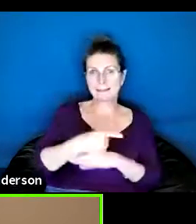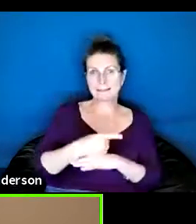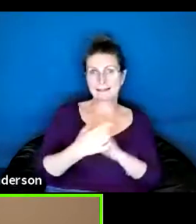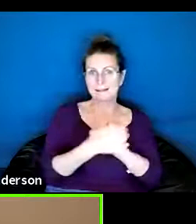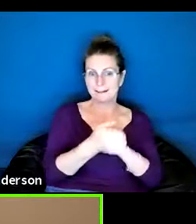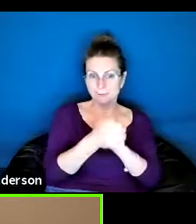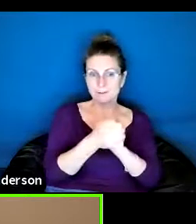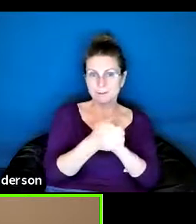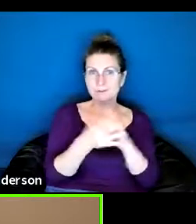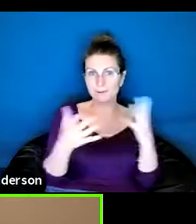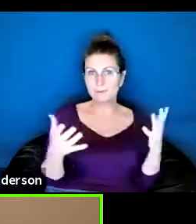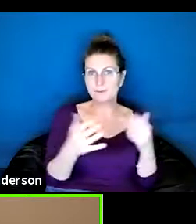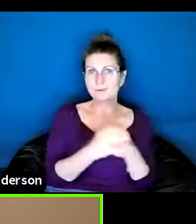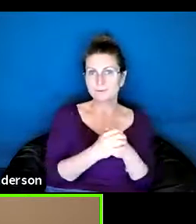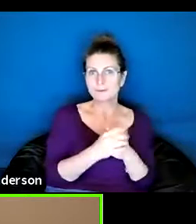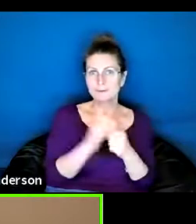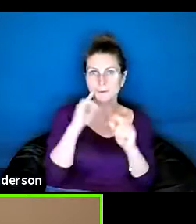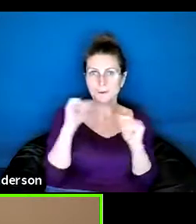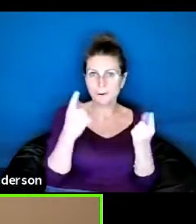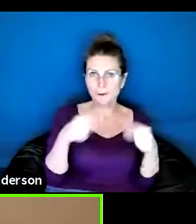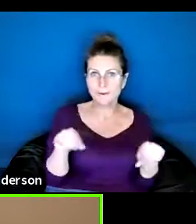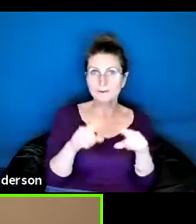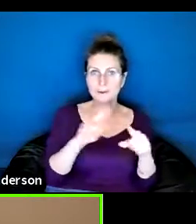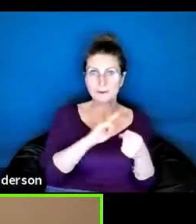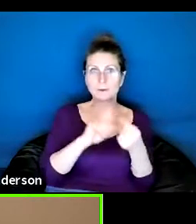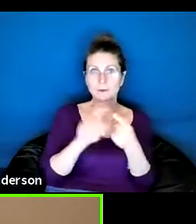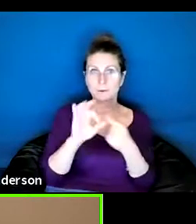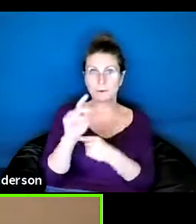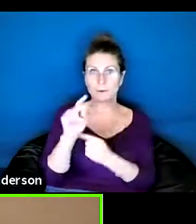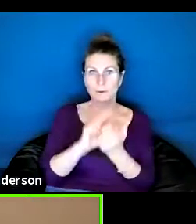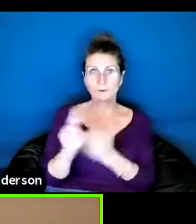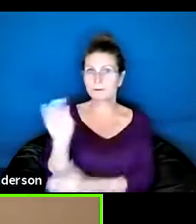congratulations to all and to York University.